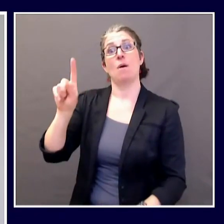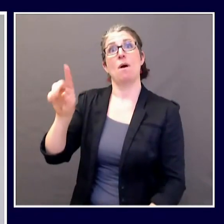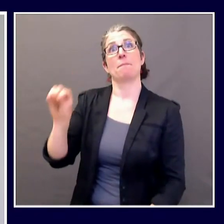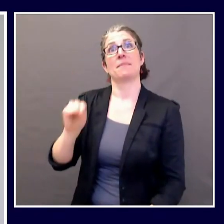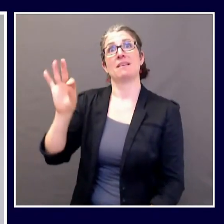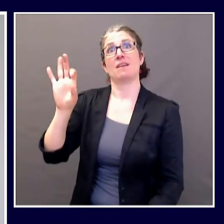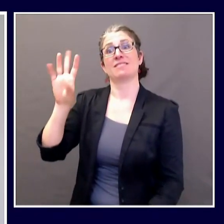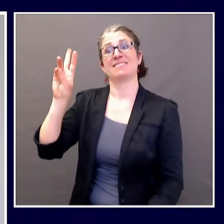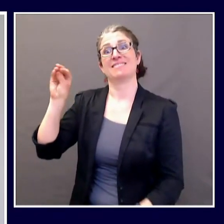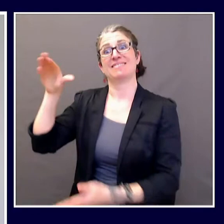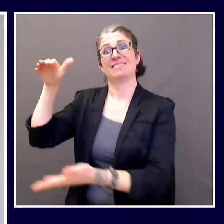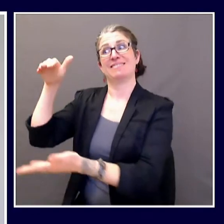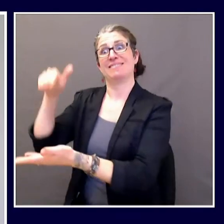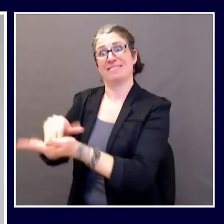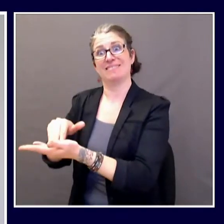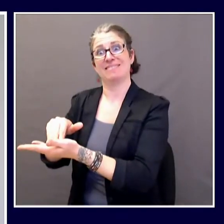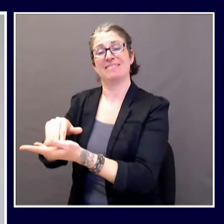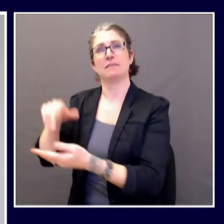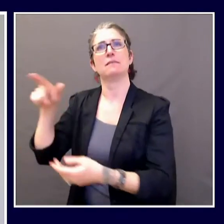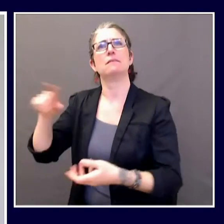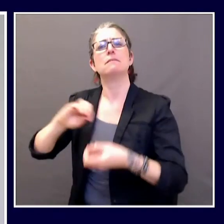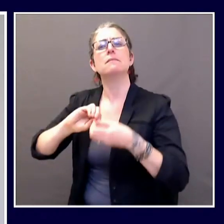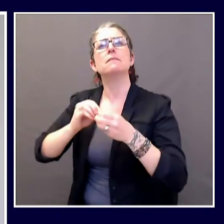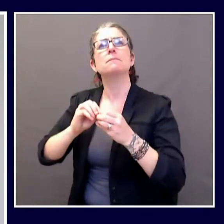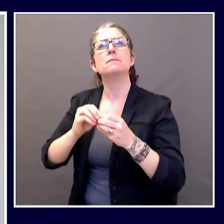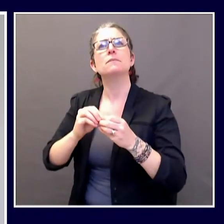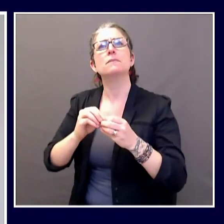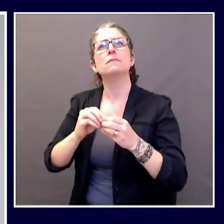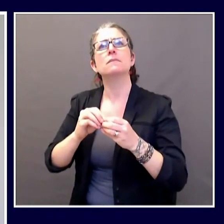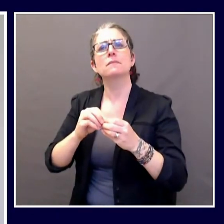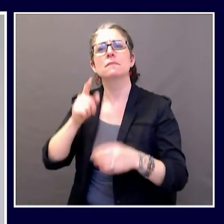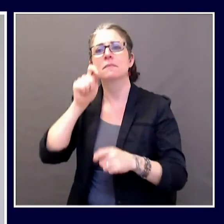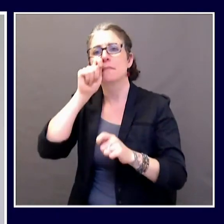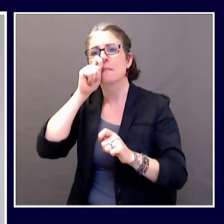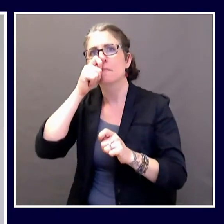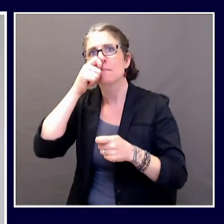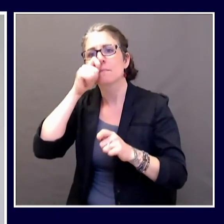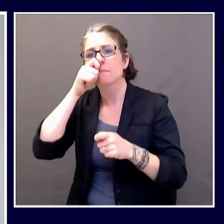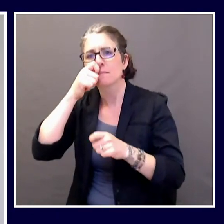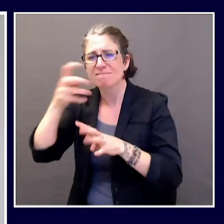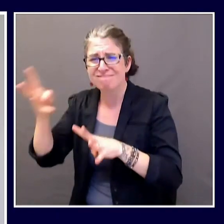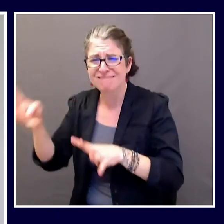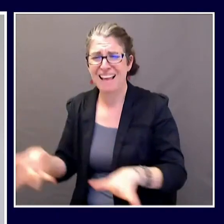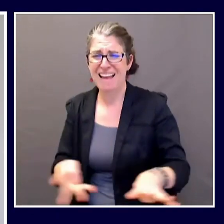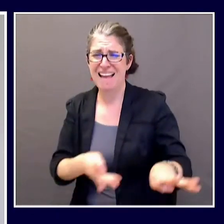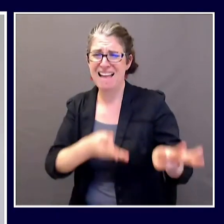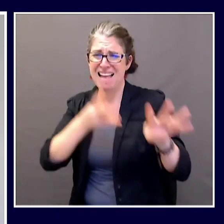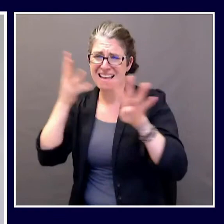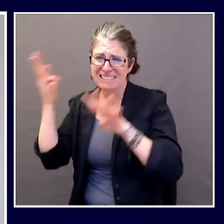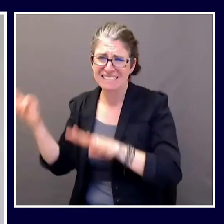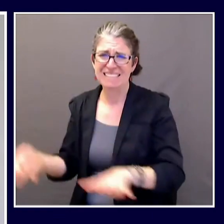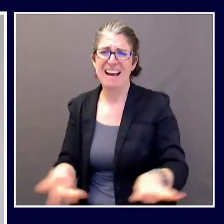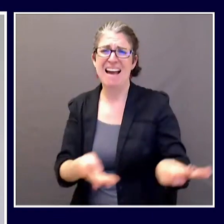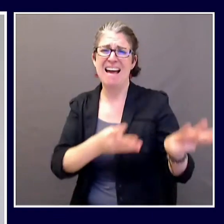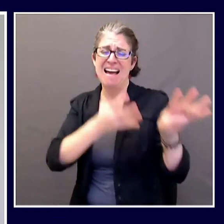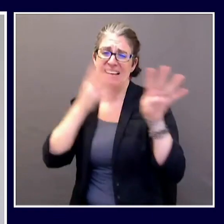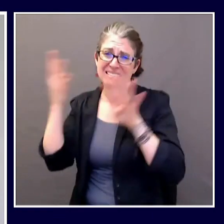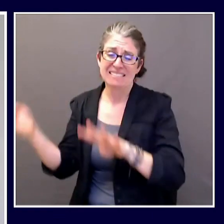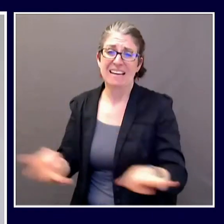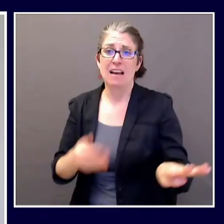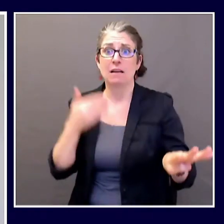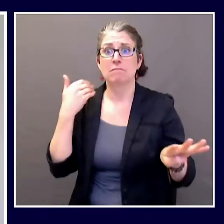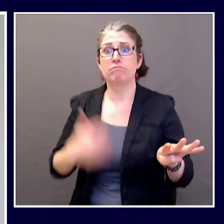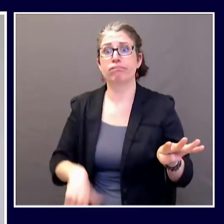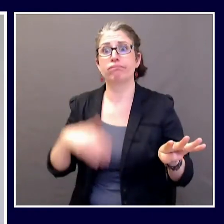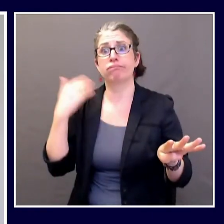state since the very earliest days of the pandemic. Those numbers in tandem show just how many people